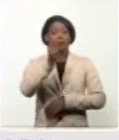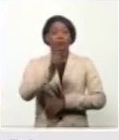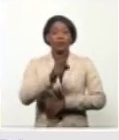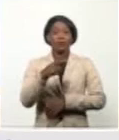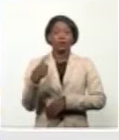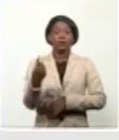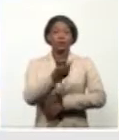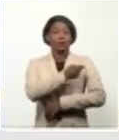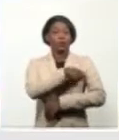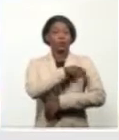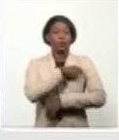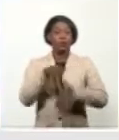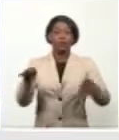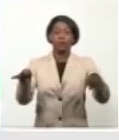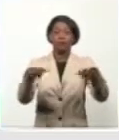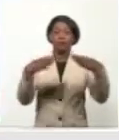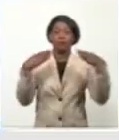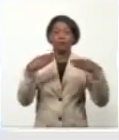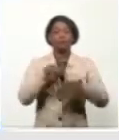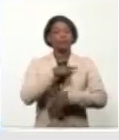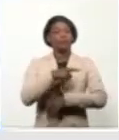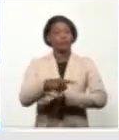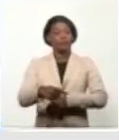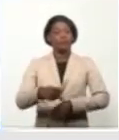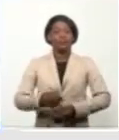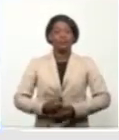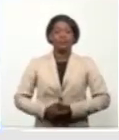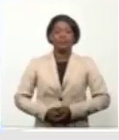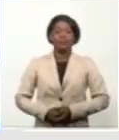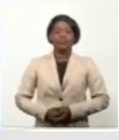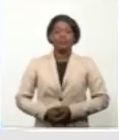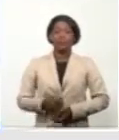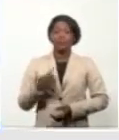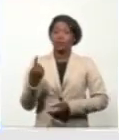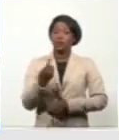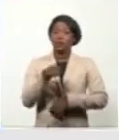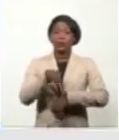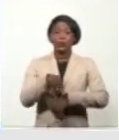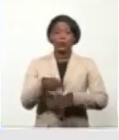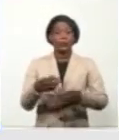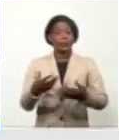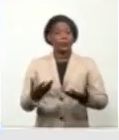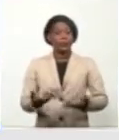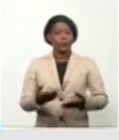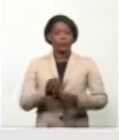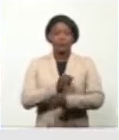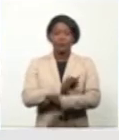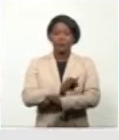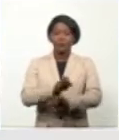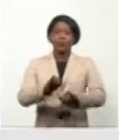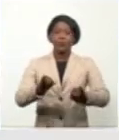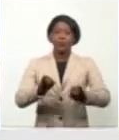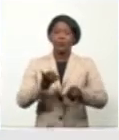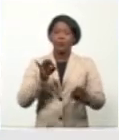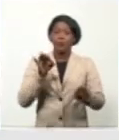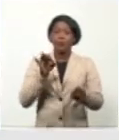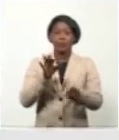Good morning to you and to Abdiel and to everybody who follows us every